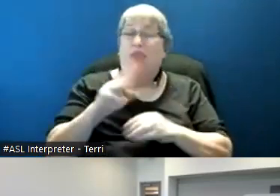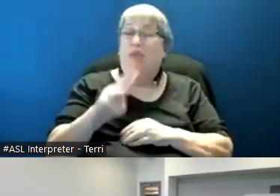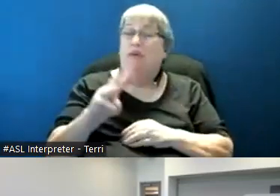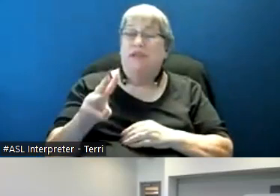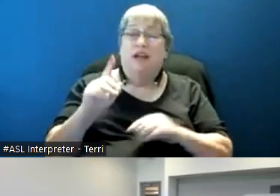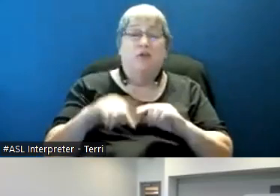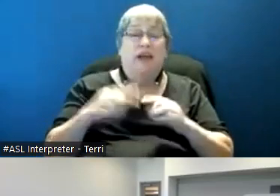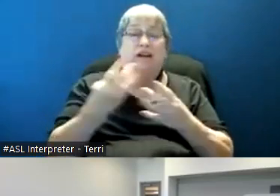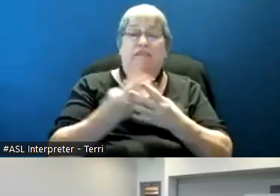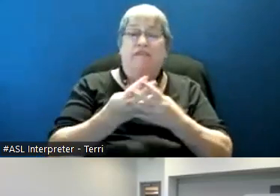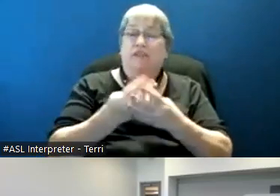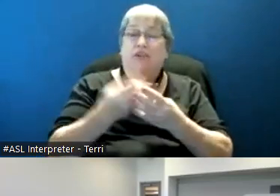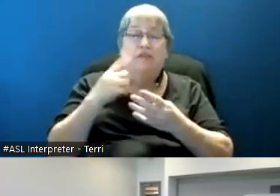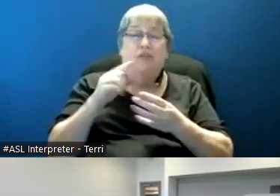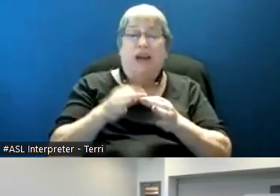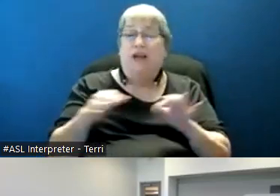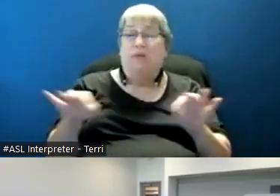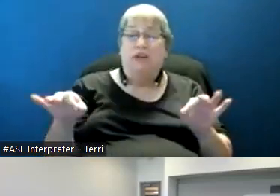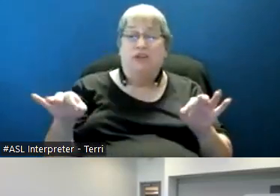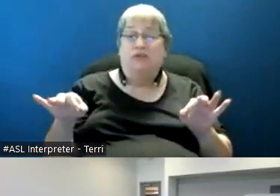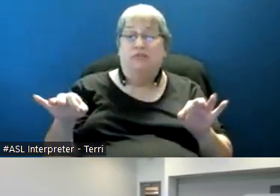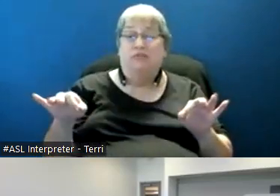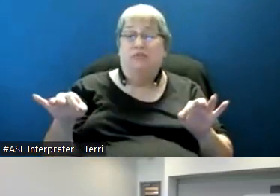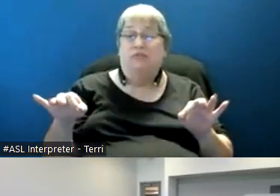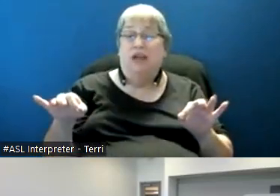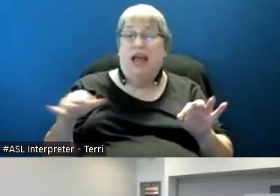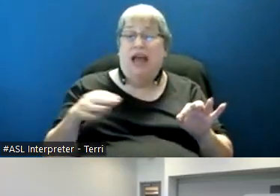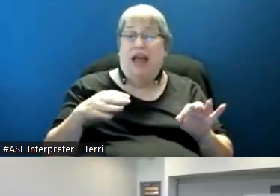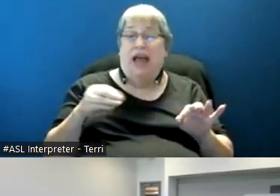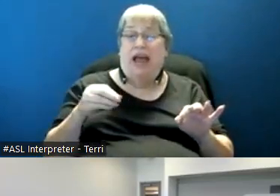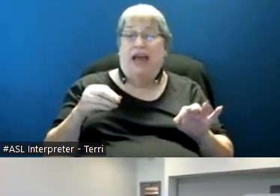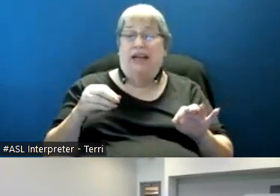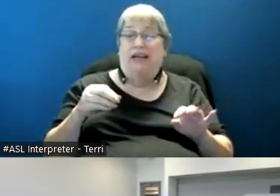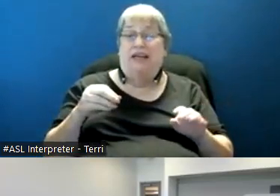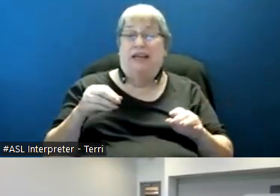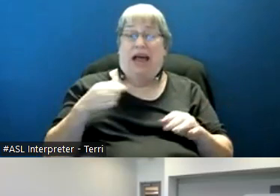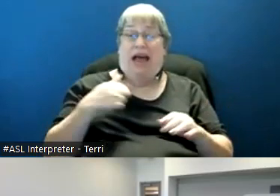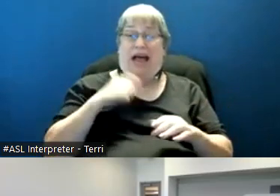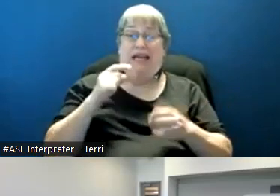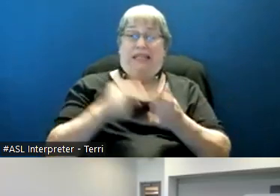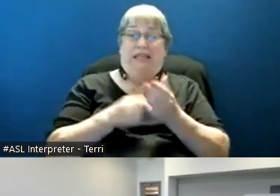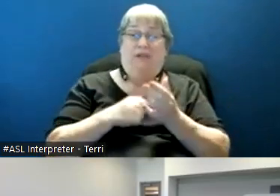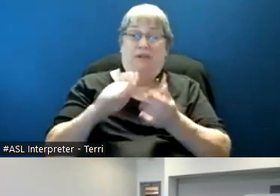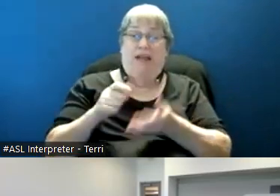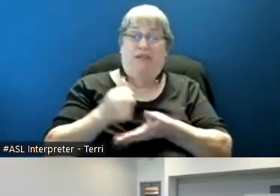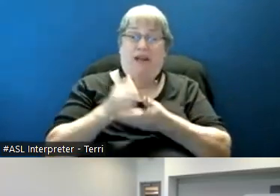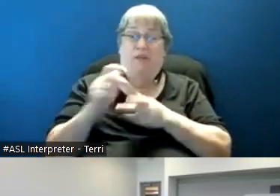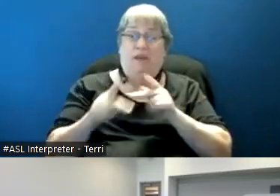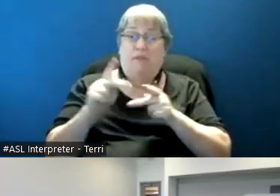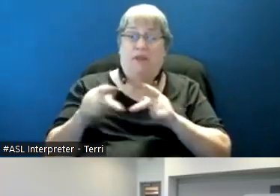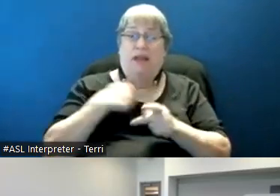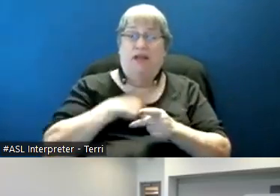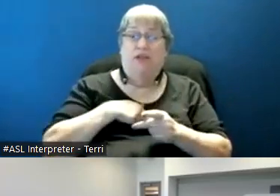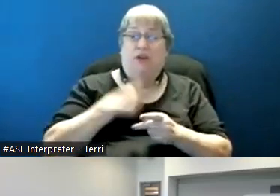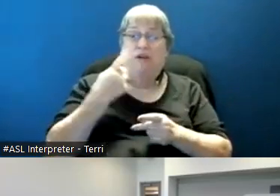Quite honestly, as a provider and somebody who had to place people and in transition, and sorry, ASL to interpreter,